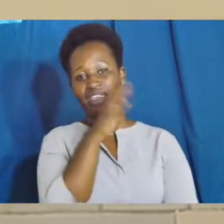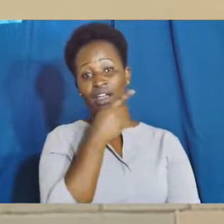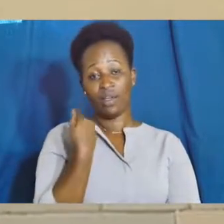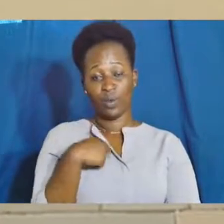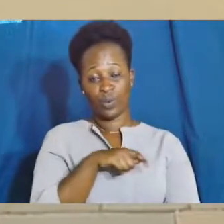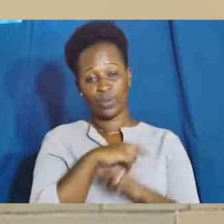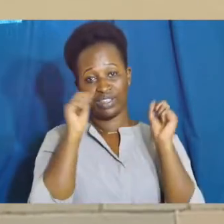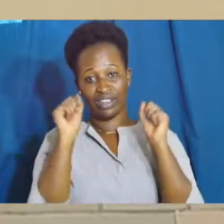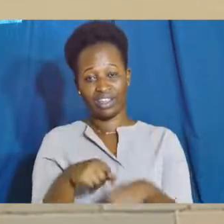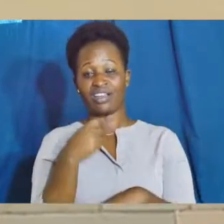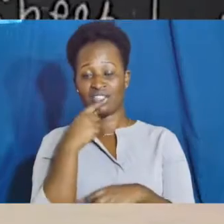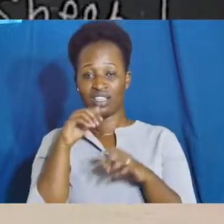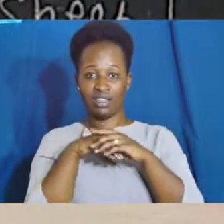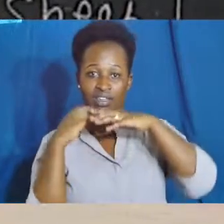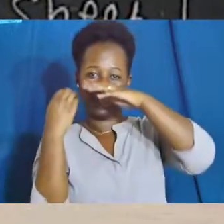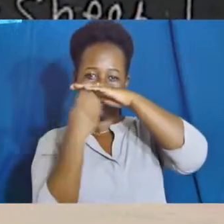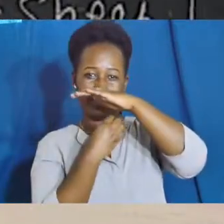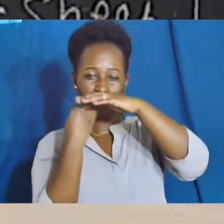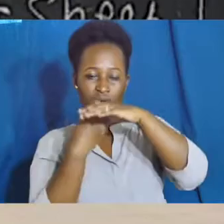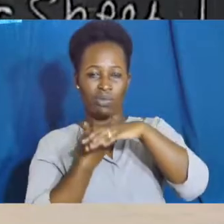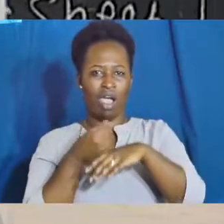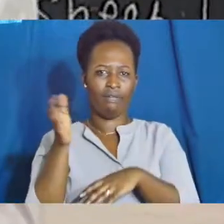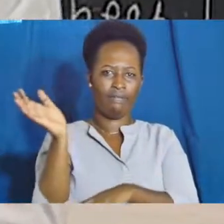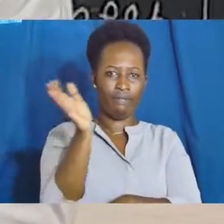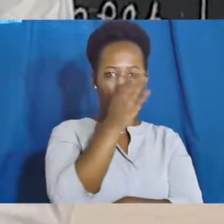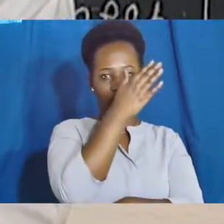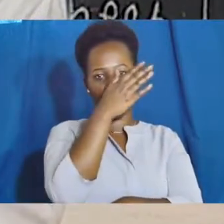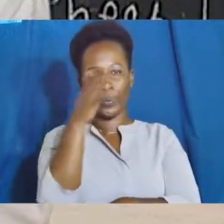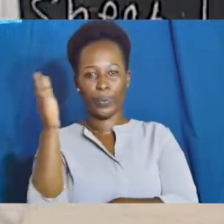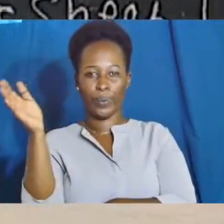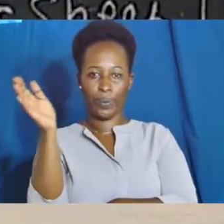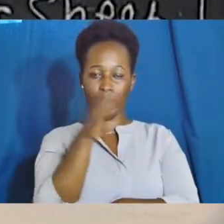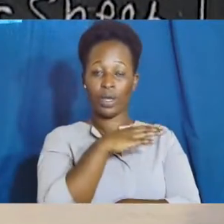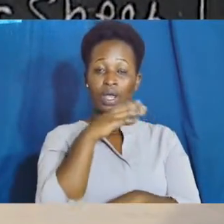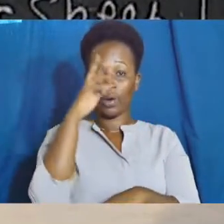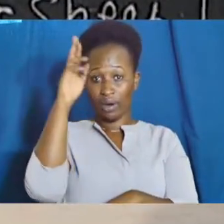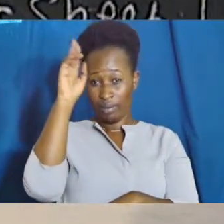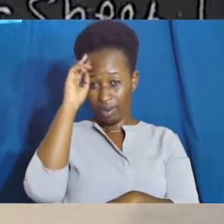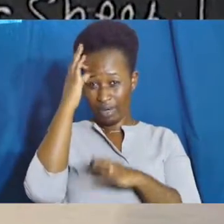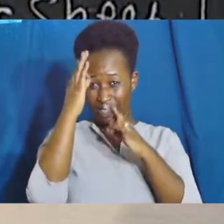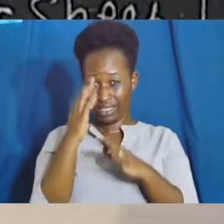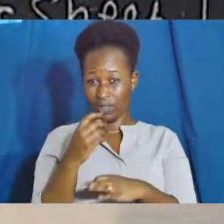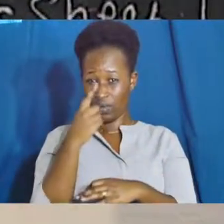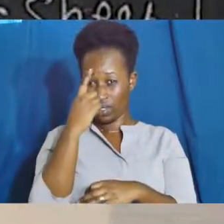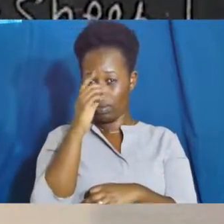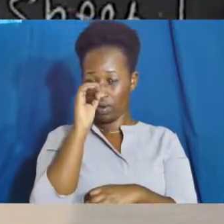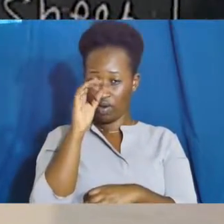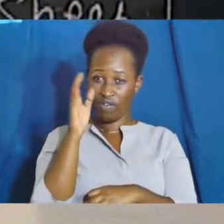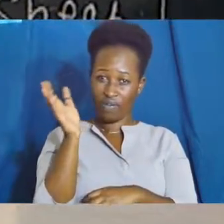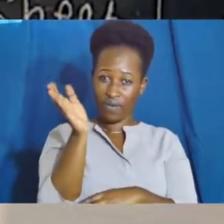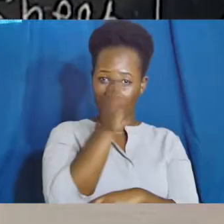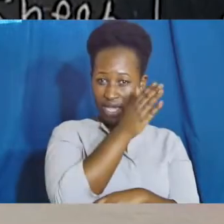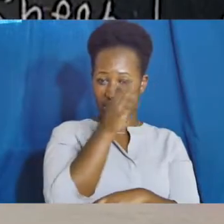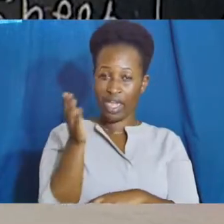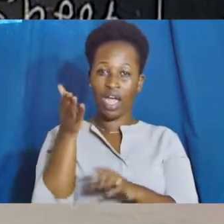say in the environment we have air. And remember, one of the components of air is